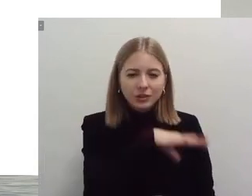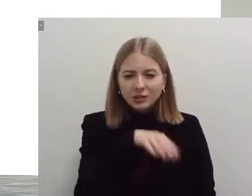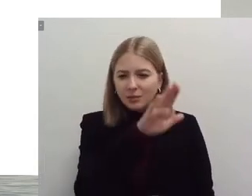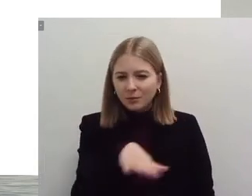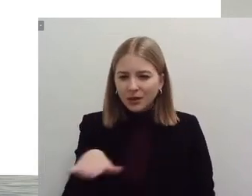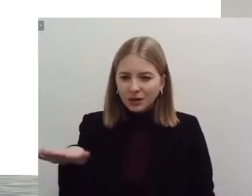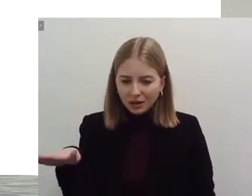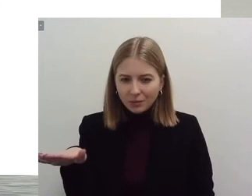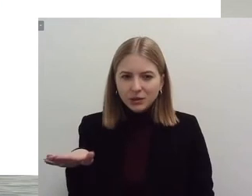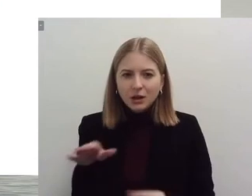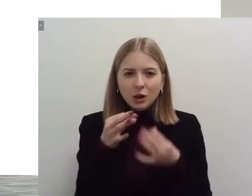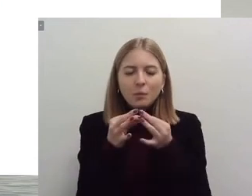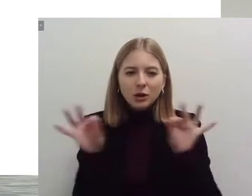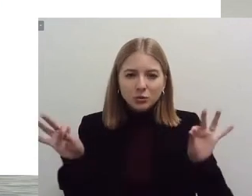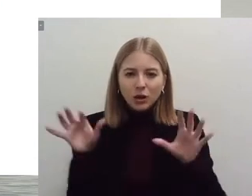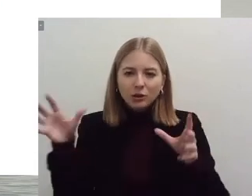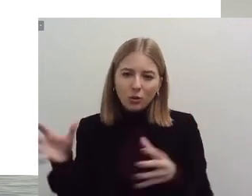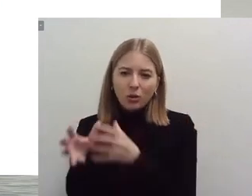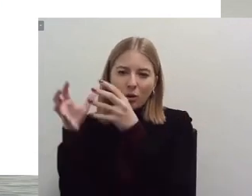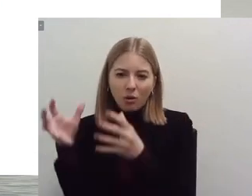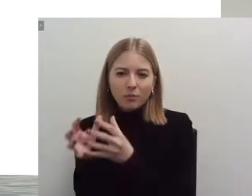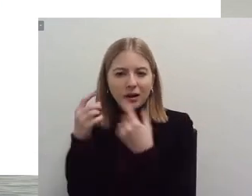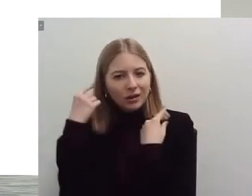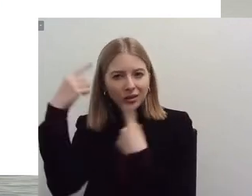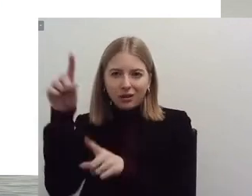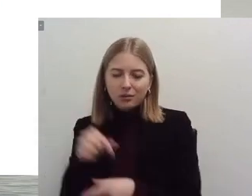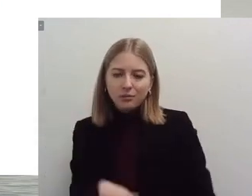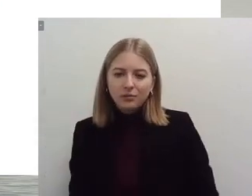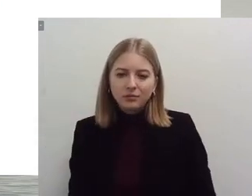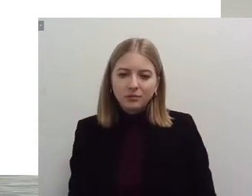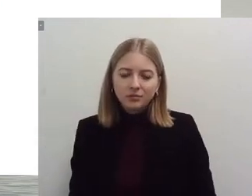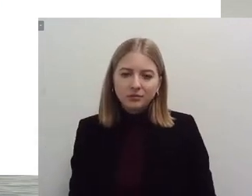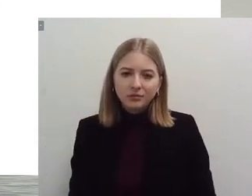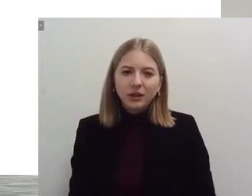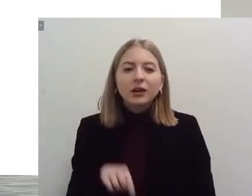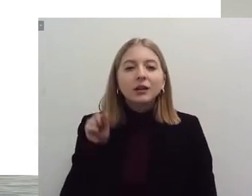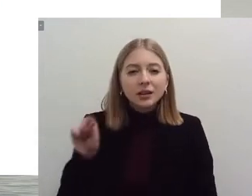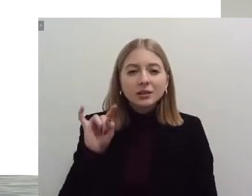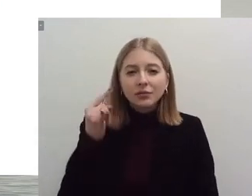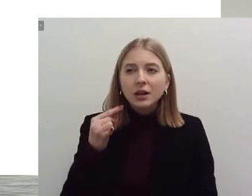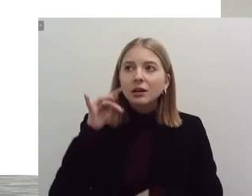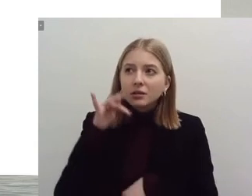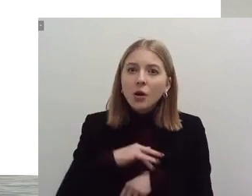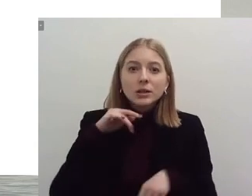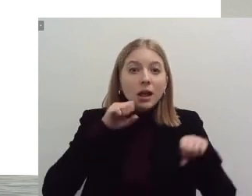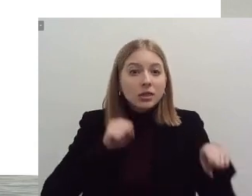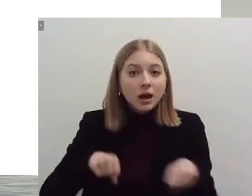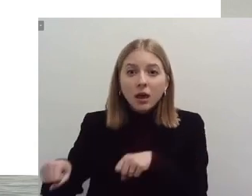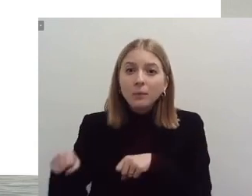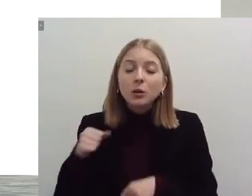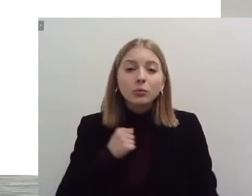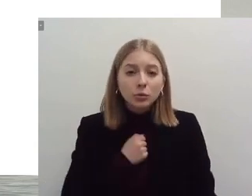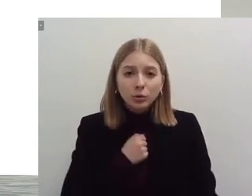the possibilities in the world, and they have all the possibilities to become to their